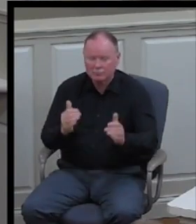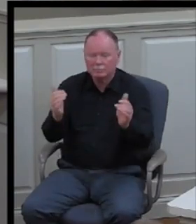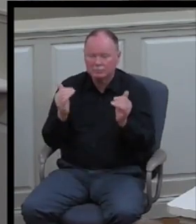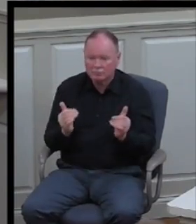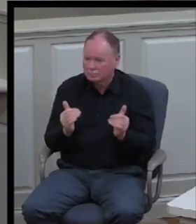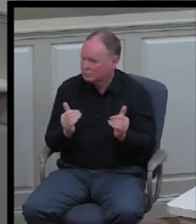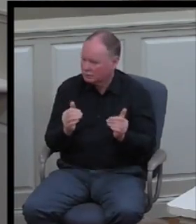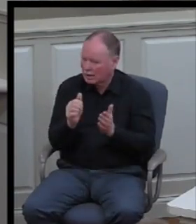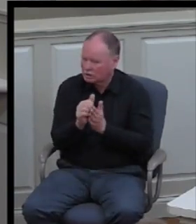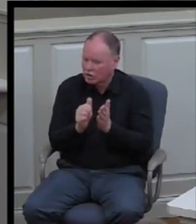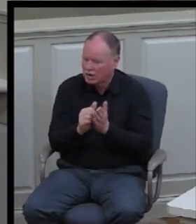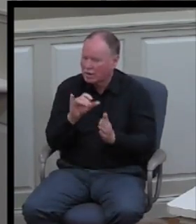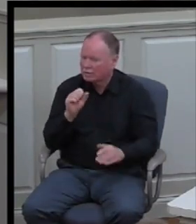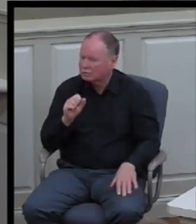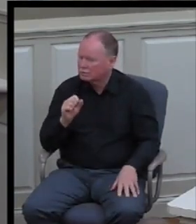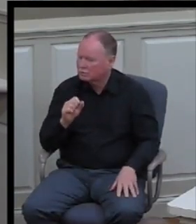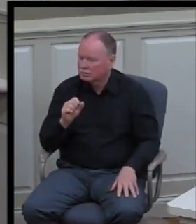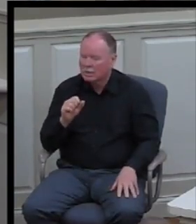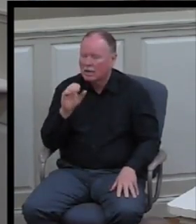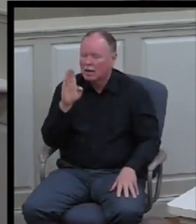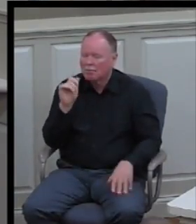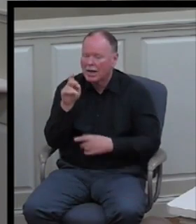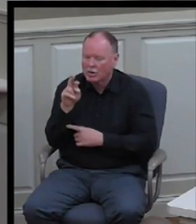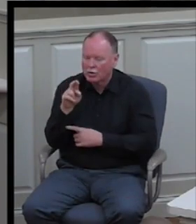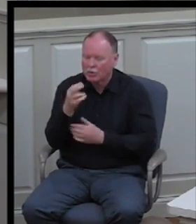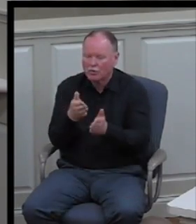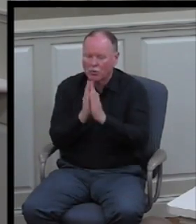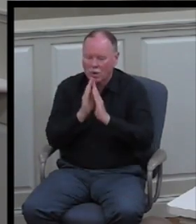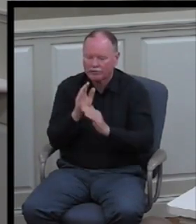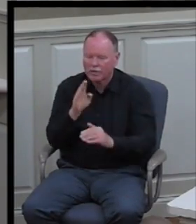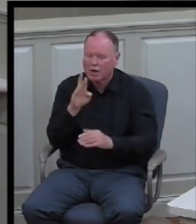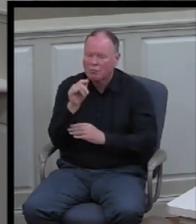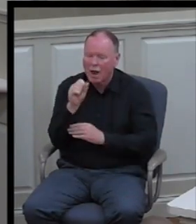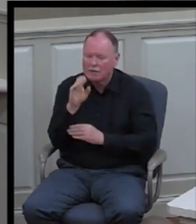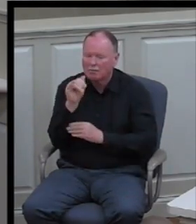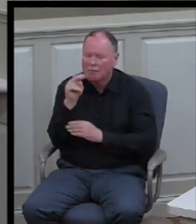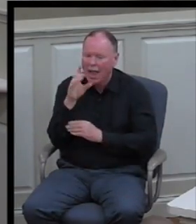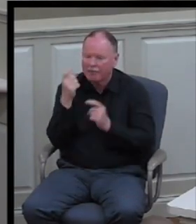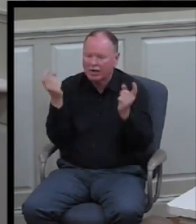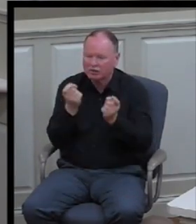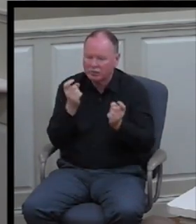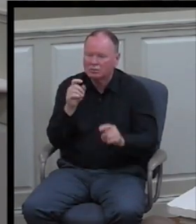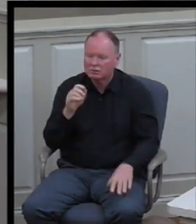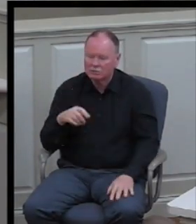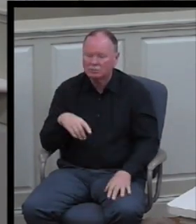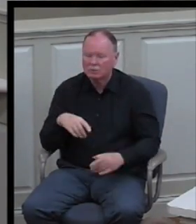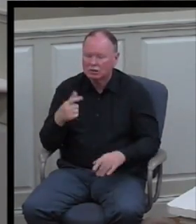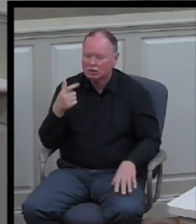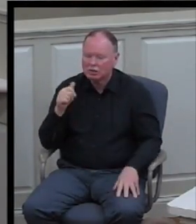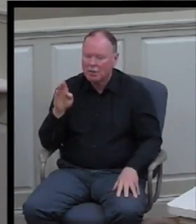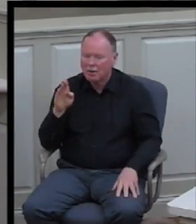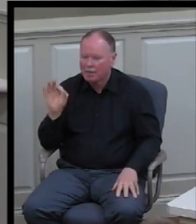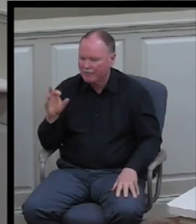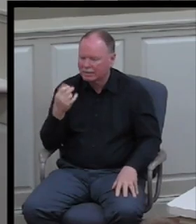Next is the banner request from the Brass Band Festival. I think, Mr. Scott, that's the same banner